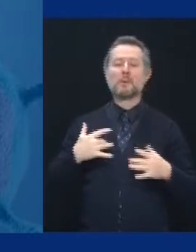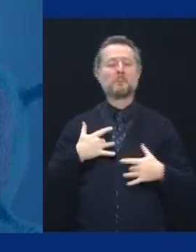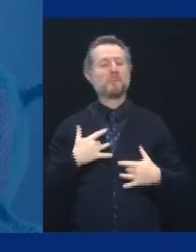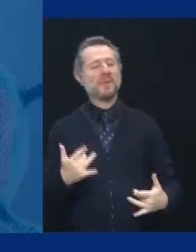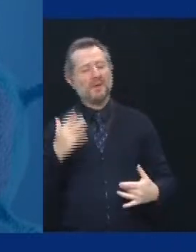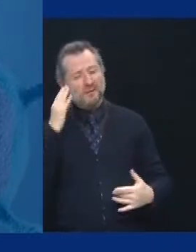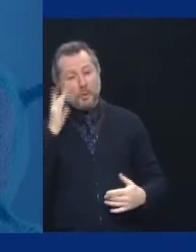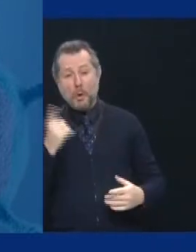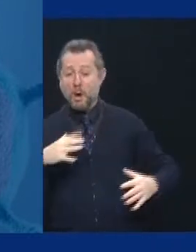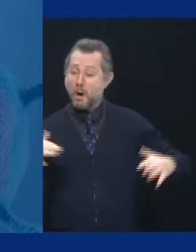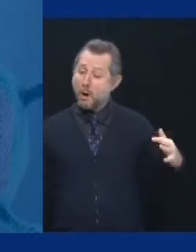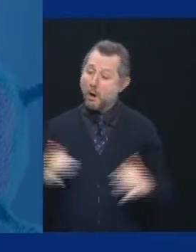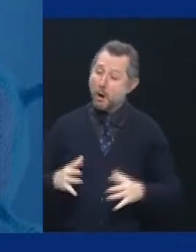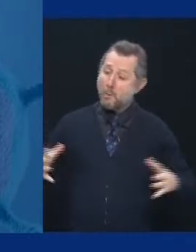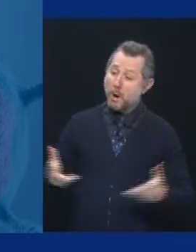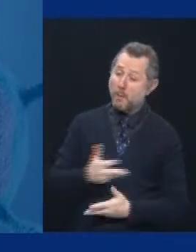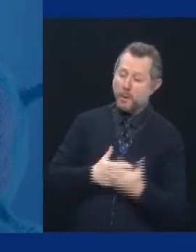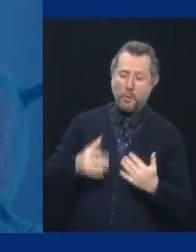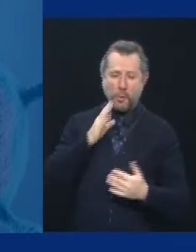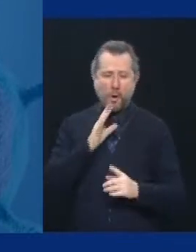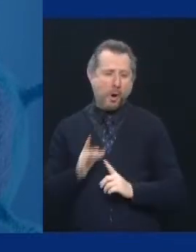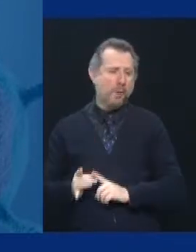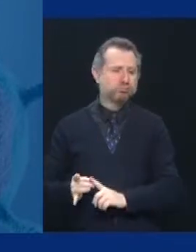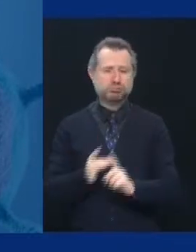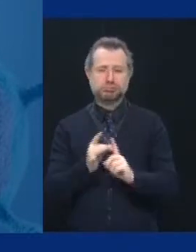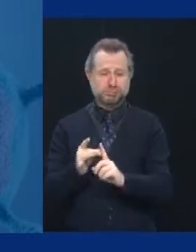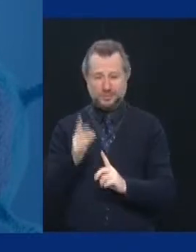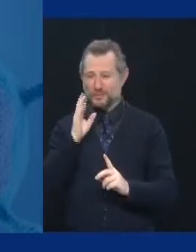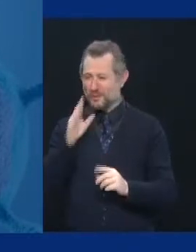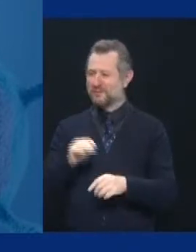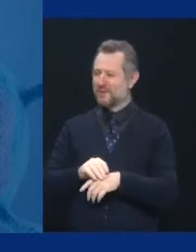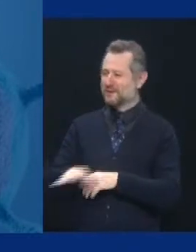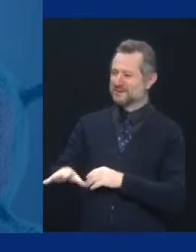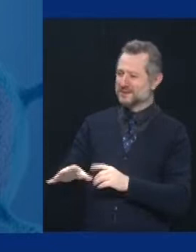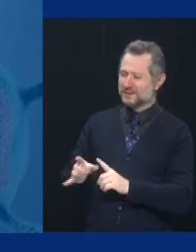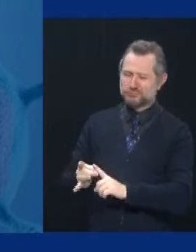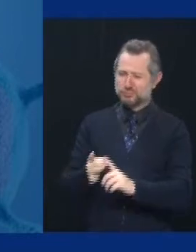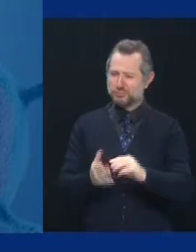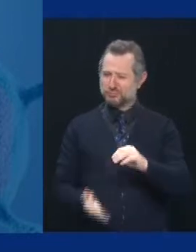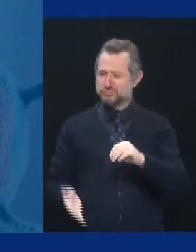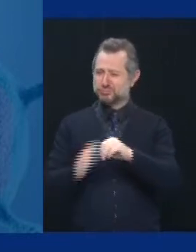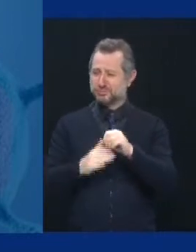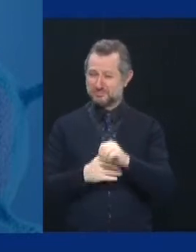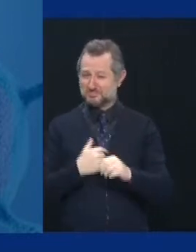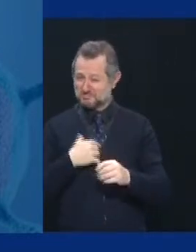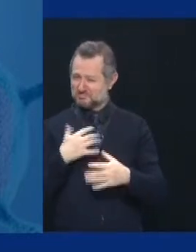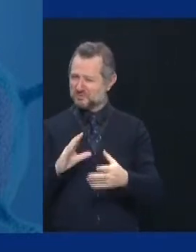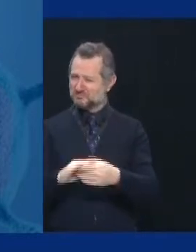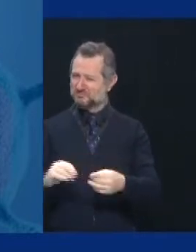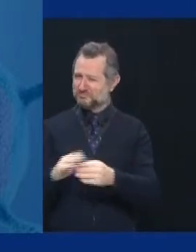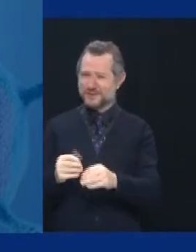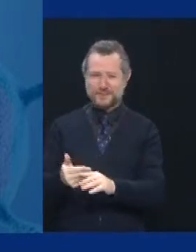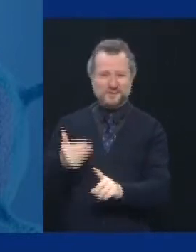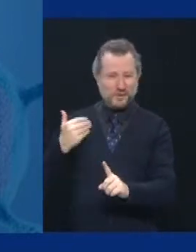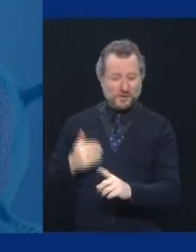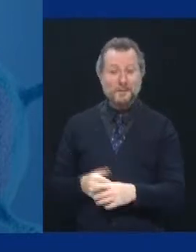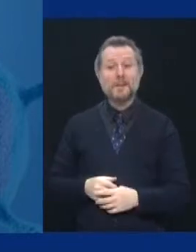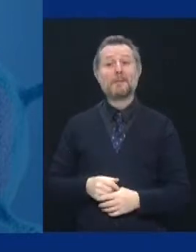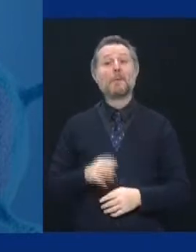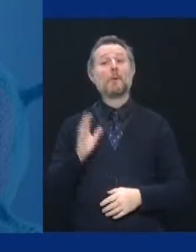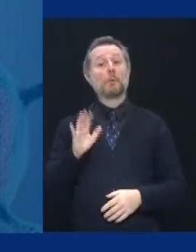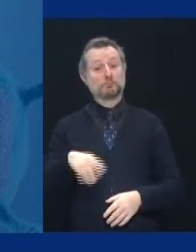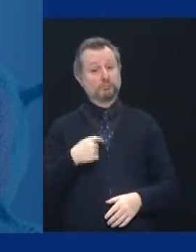will depend on the infection rate, how far it goes up. But we